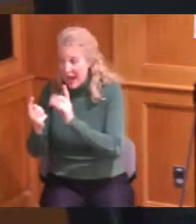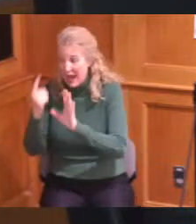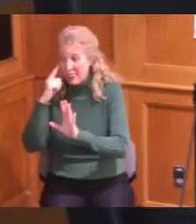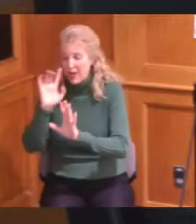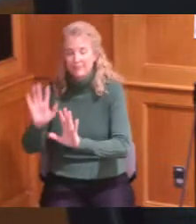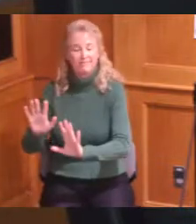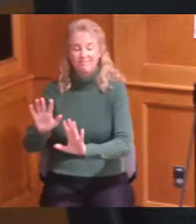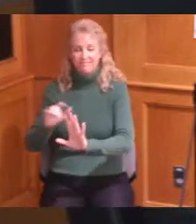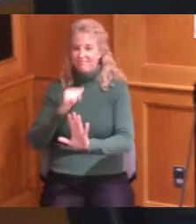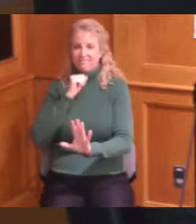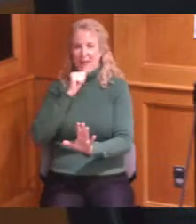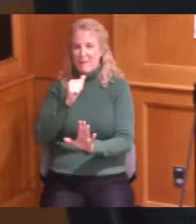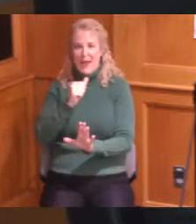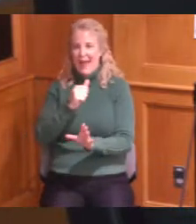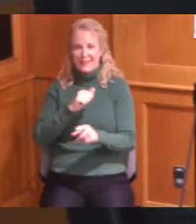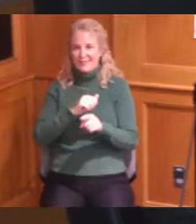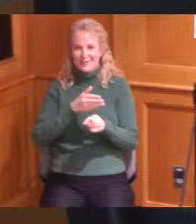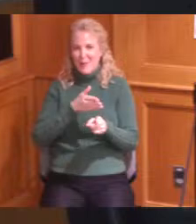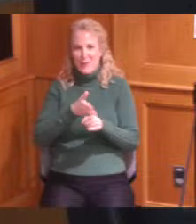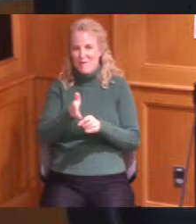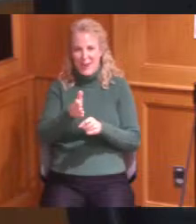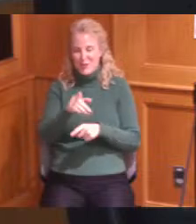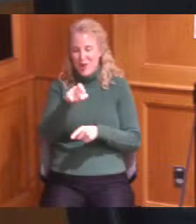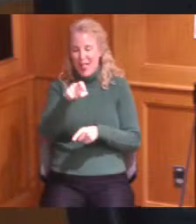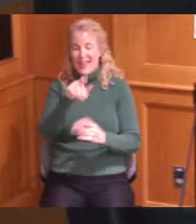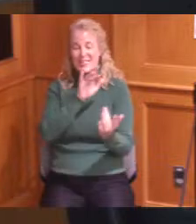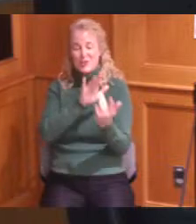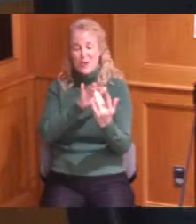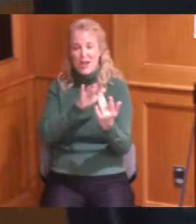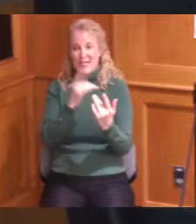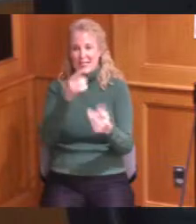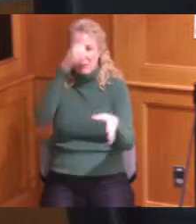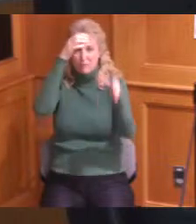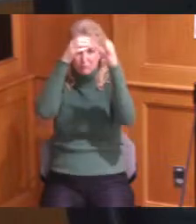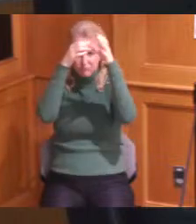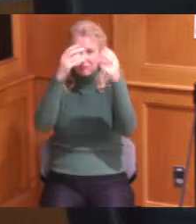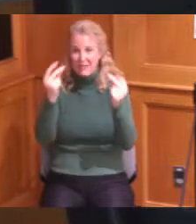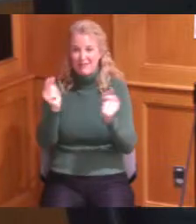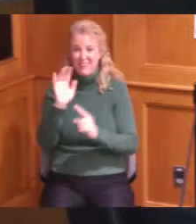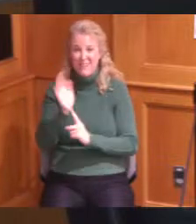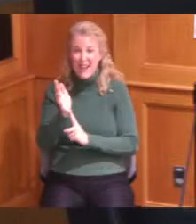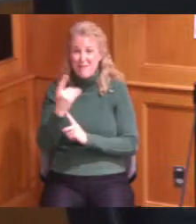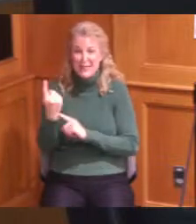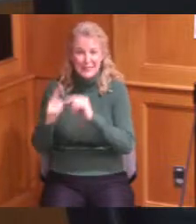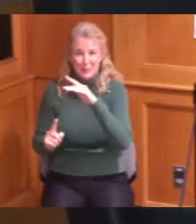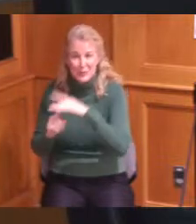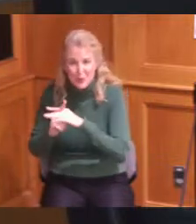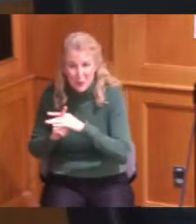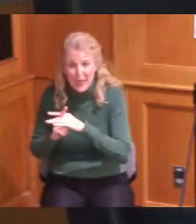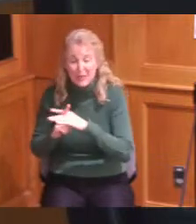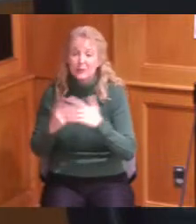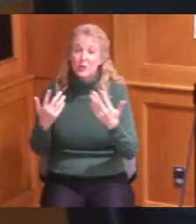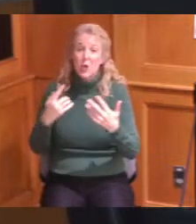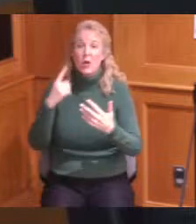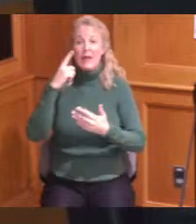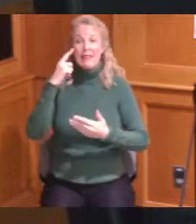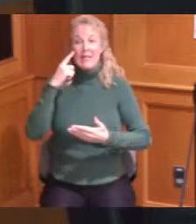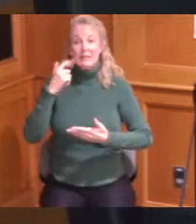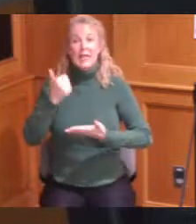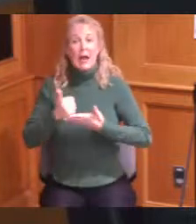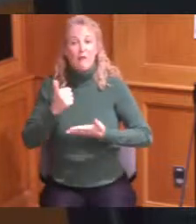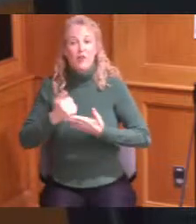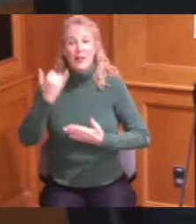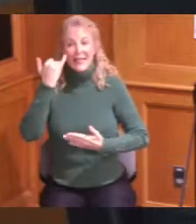know what, I know that's not the right thing to do. I just need to get an expert out here. And it happened within 5 minutes. So I do think it's helpful to kind of